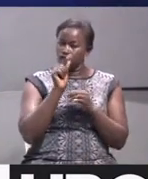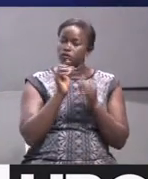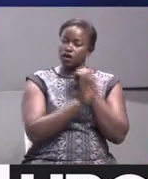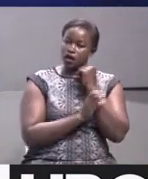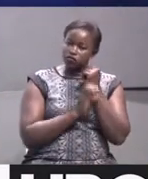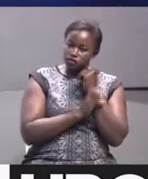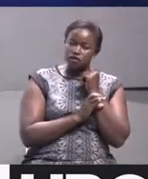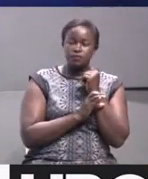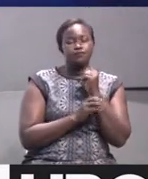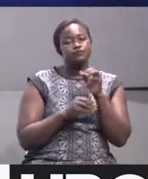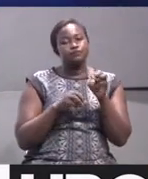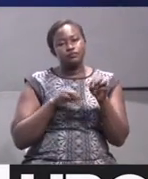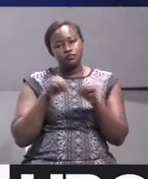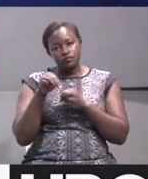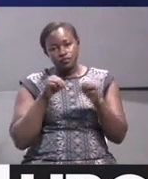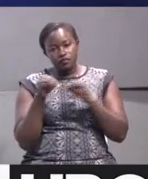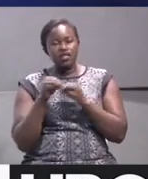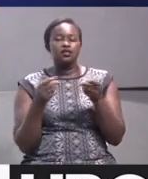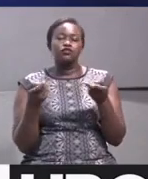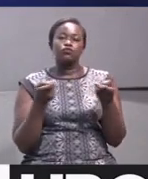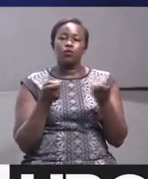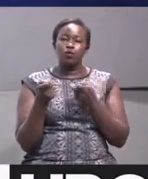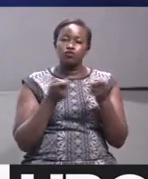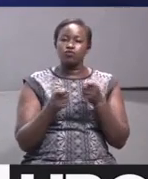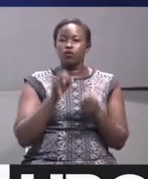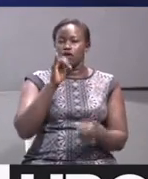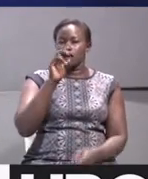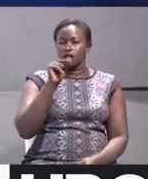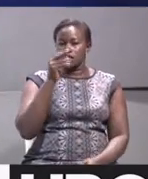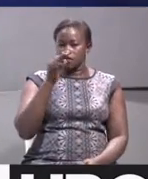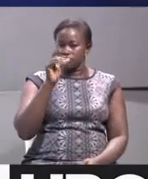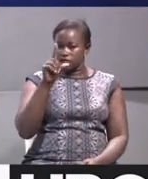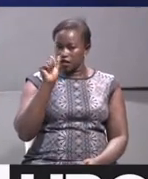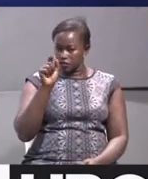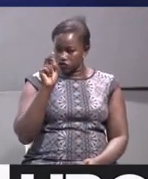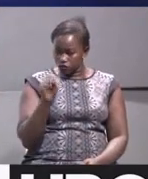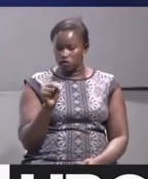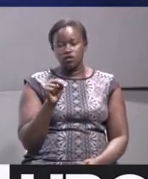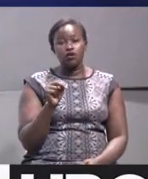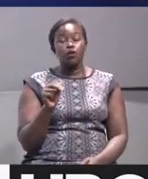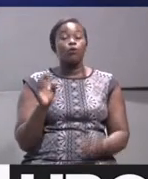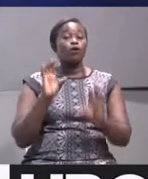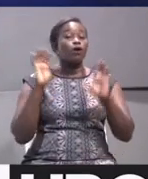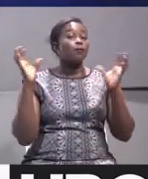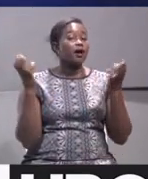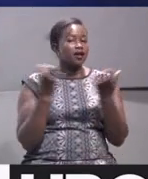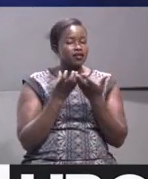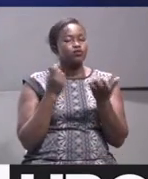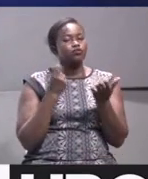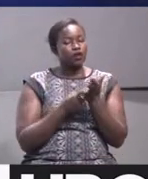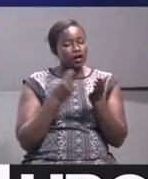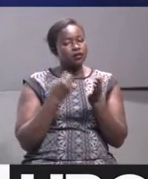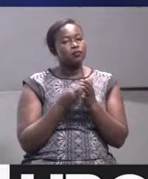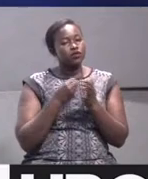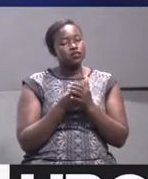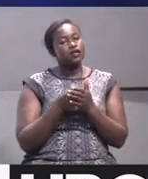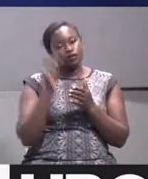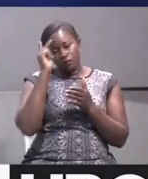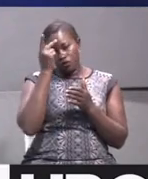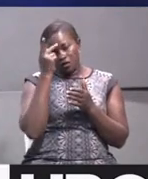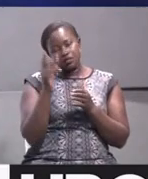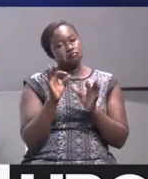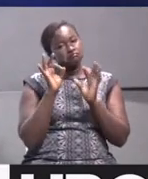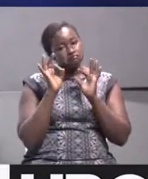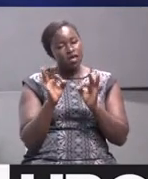managed to control inflation globally. Right? Uganda's monetary policy has been sound, and